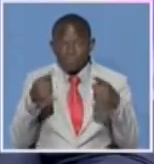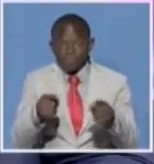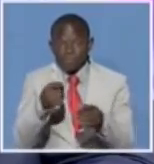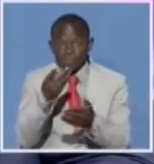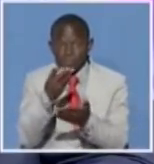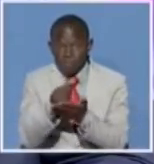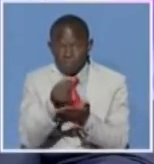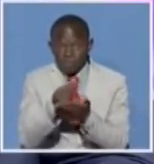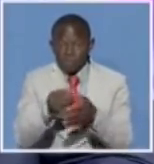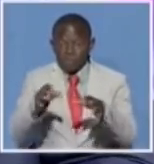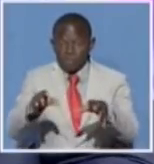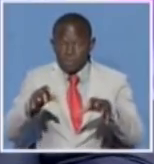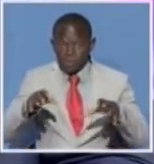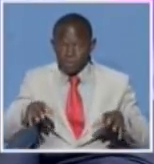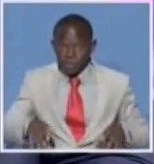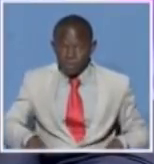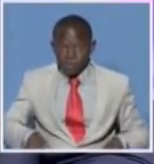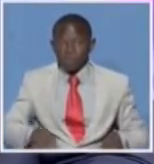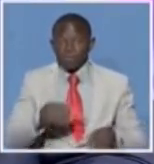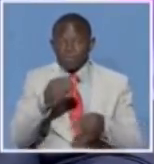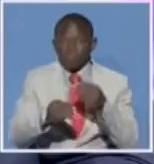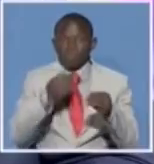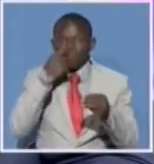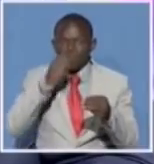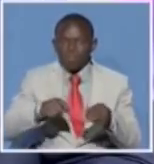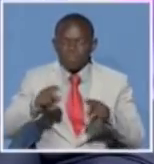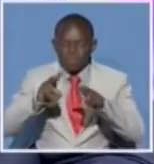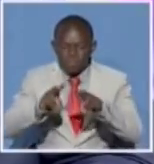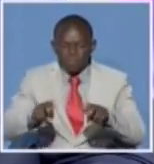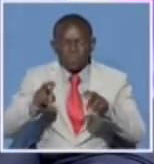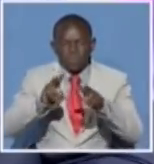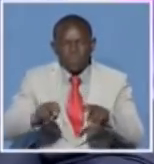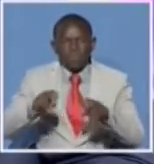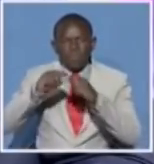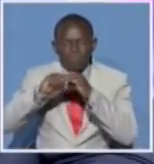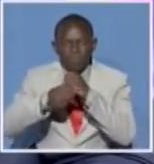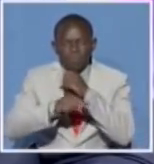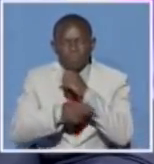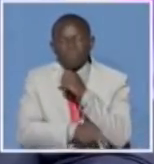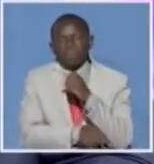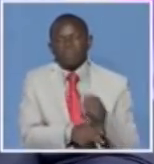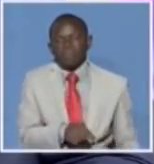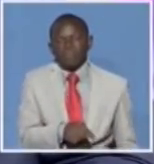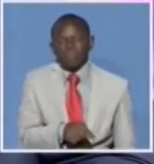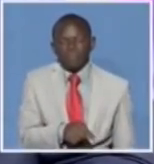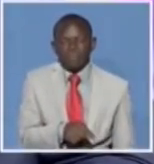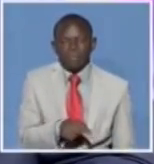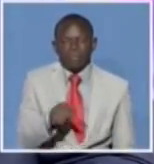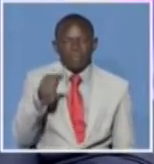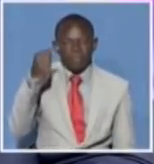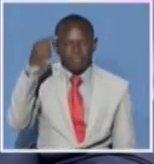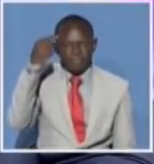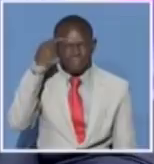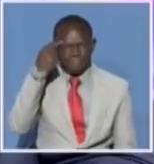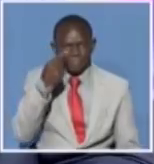involves government expenditure, I'm sure you are aware that the position of Permanent